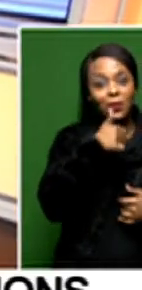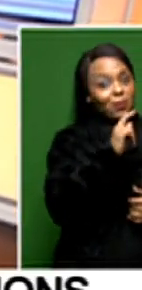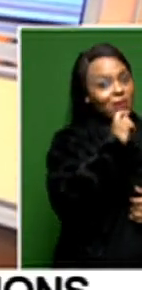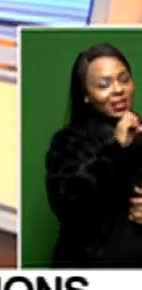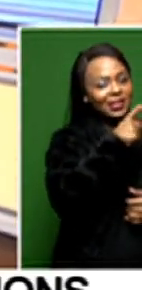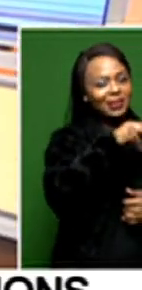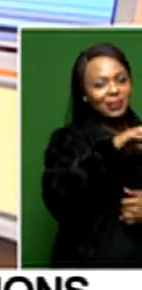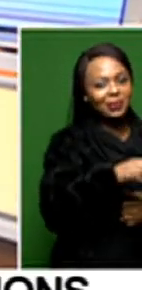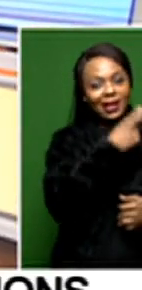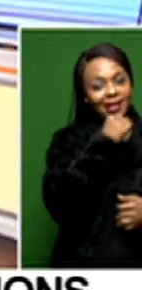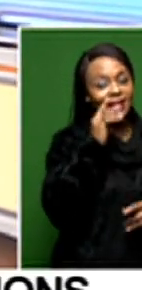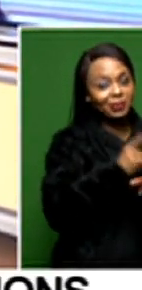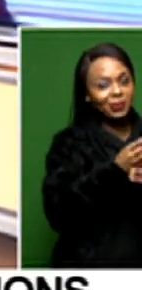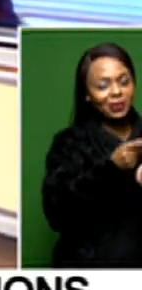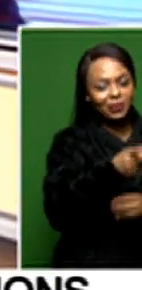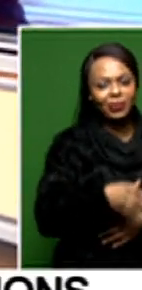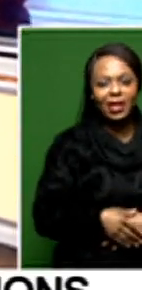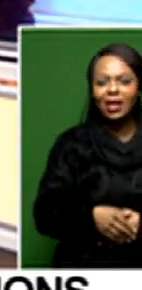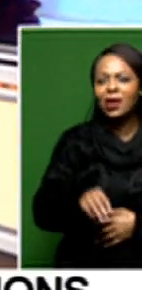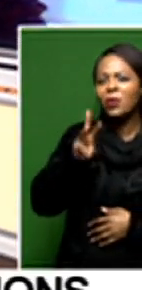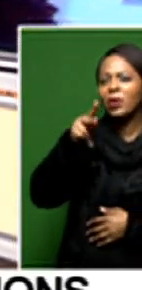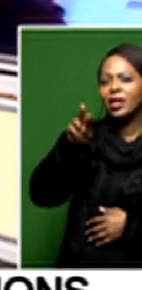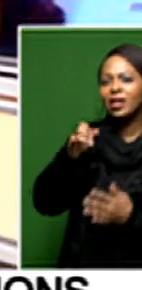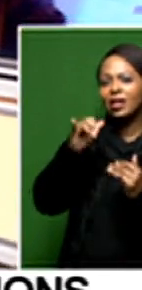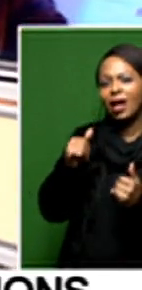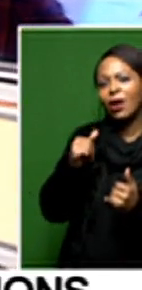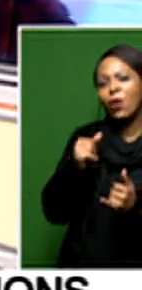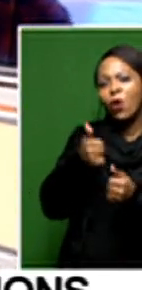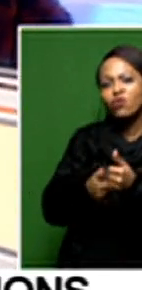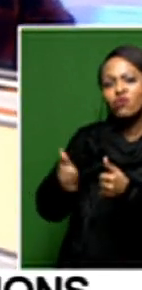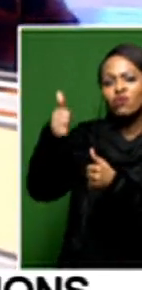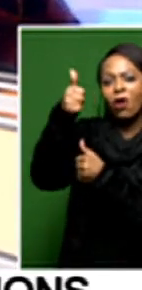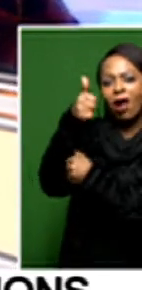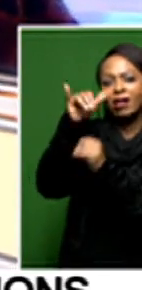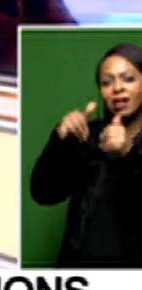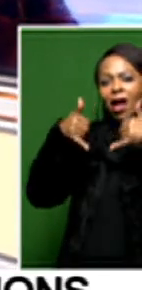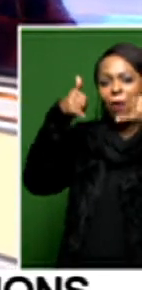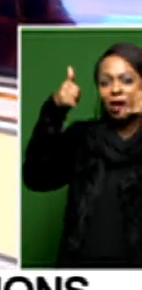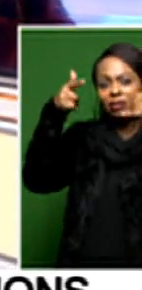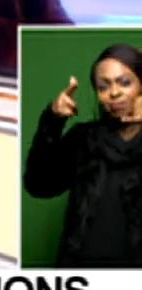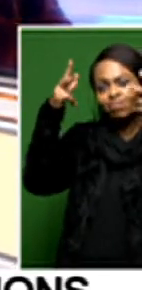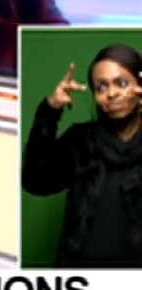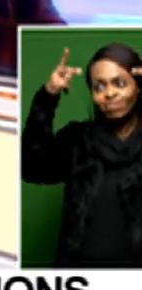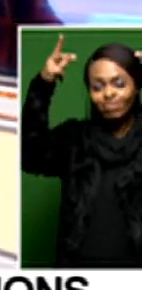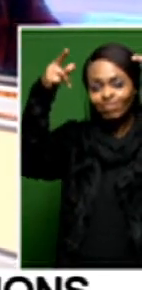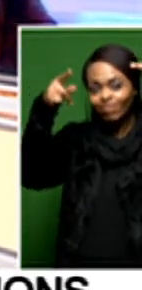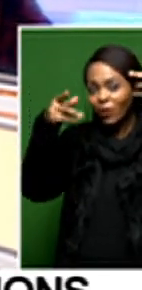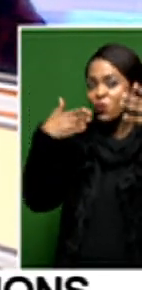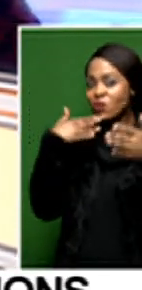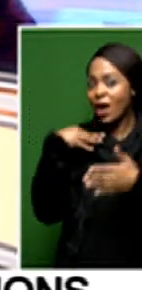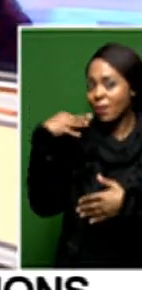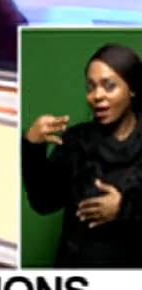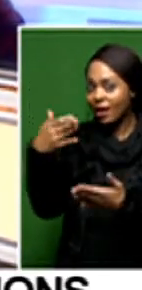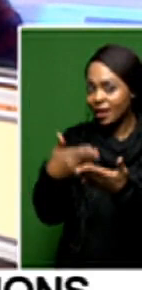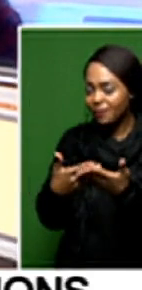pleasure having you on the show this morning, Winnie. Now, the entries for this year's Royalty Awards are still open. So who can apply? Yes. Just take us through it.